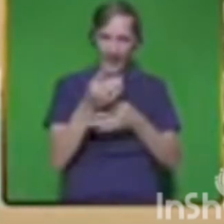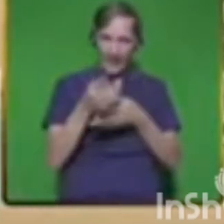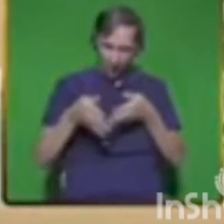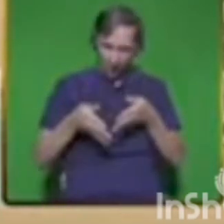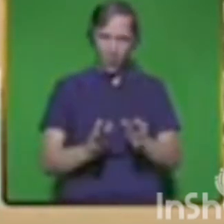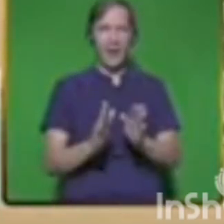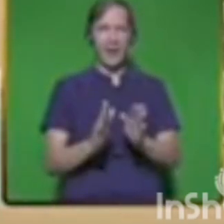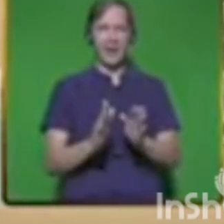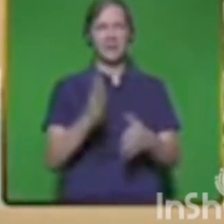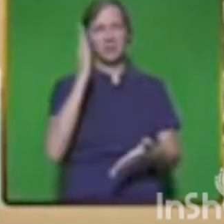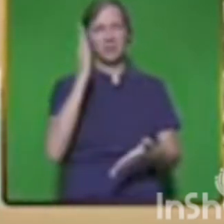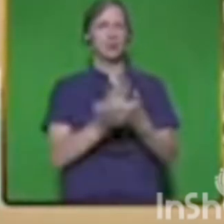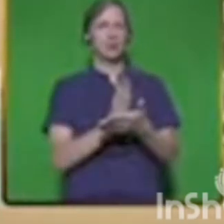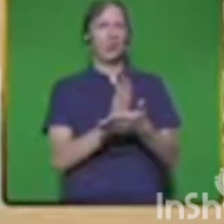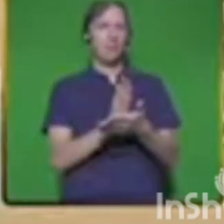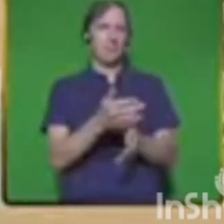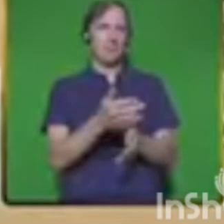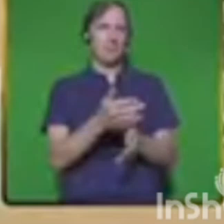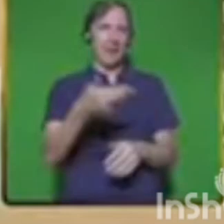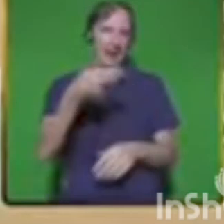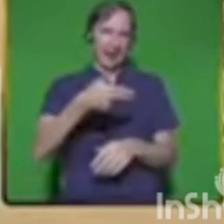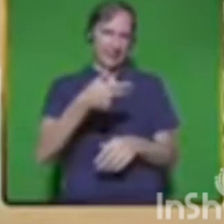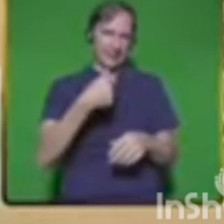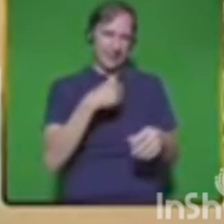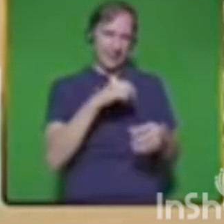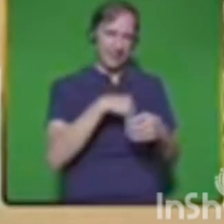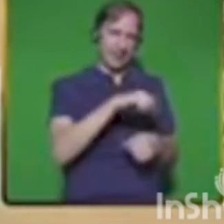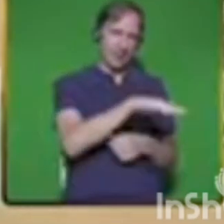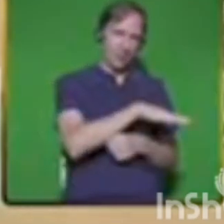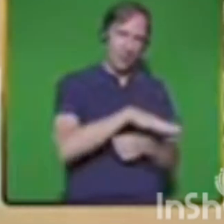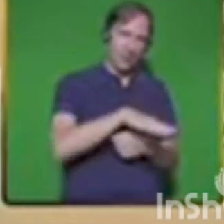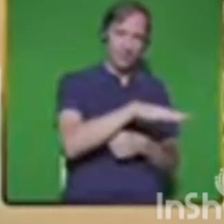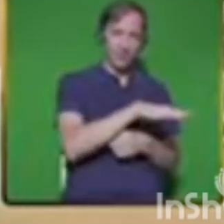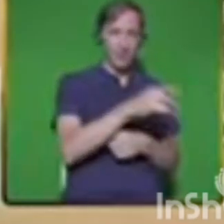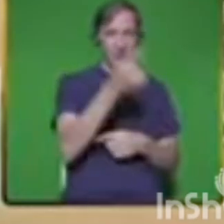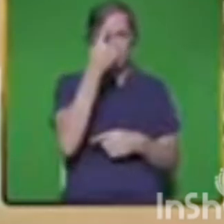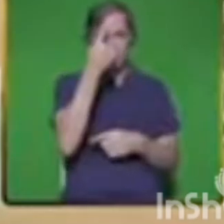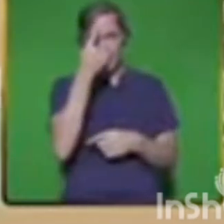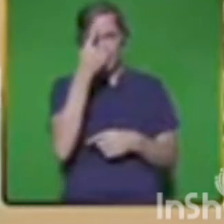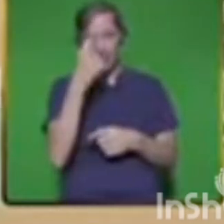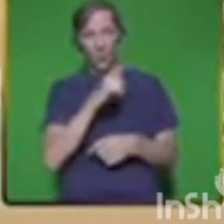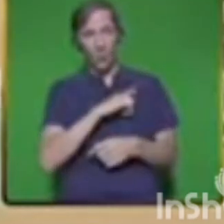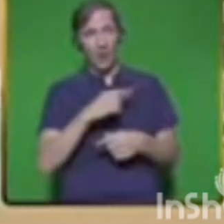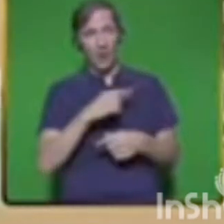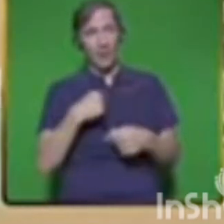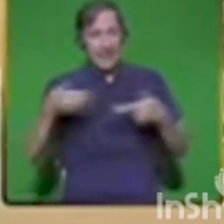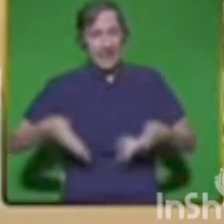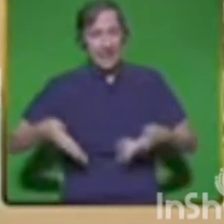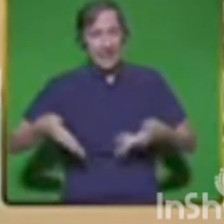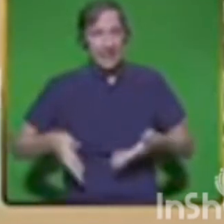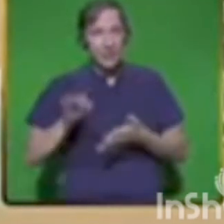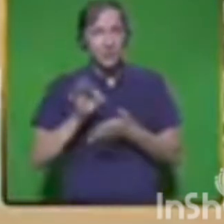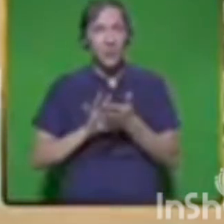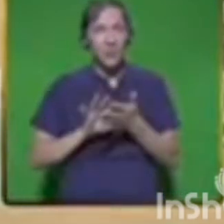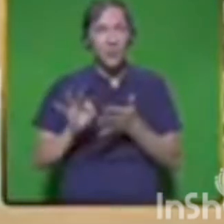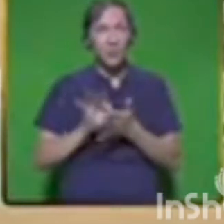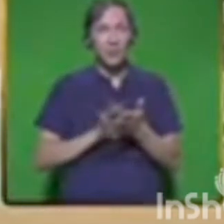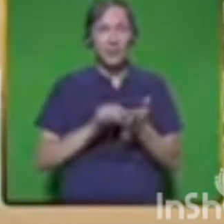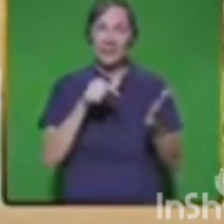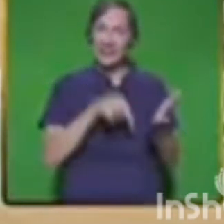the guns in my area. So if you wonder why McKenzie is voting here, because this